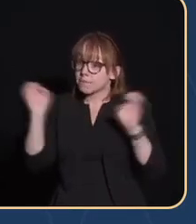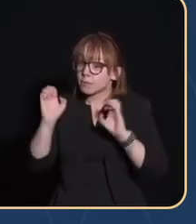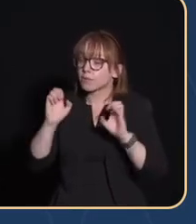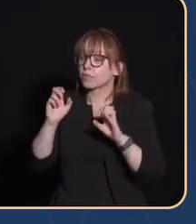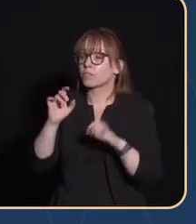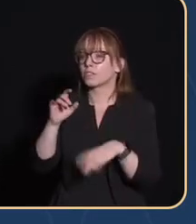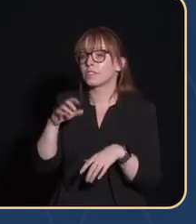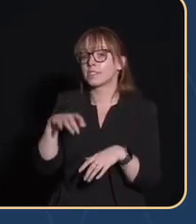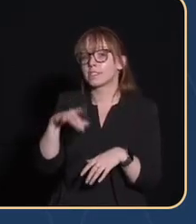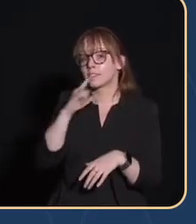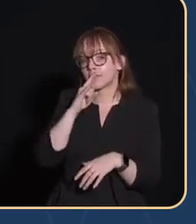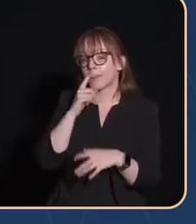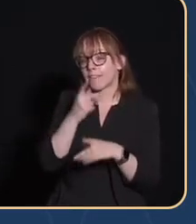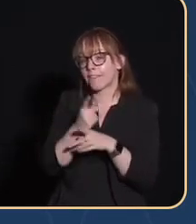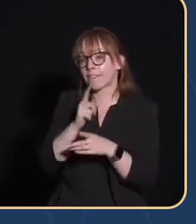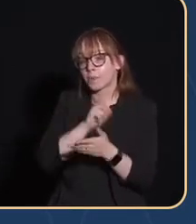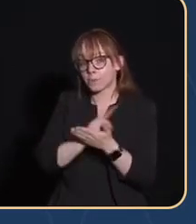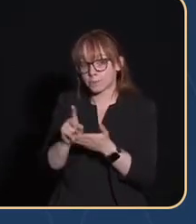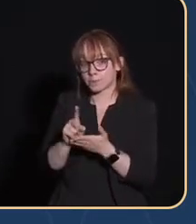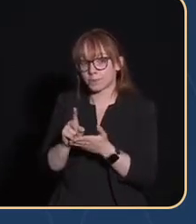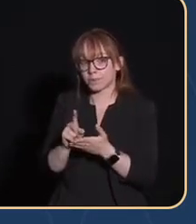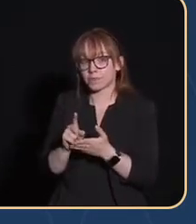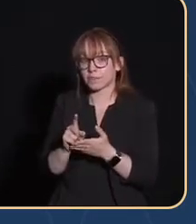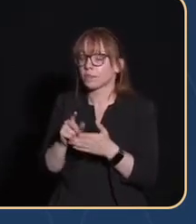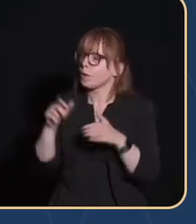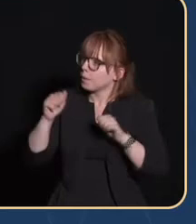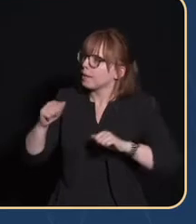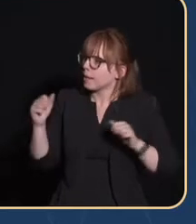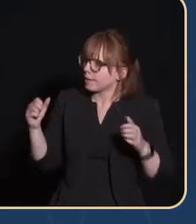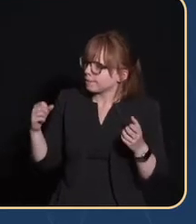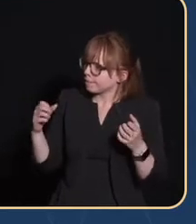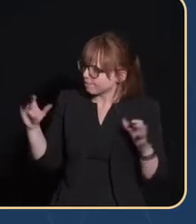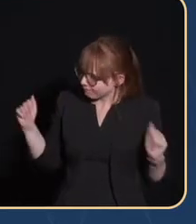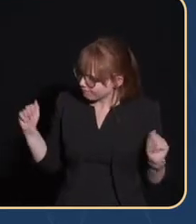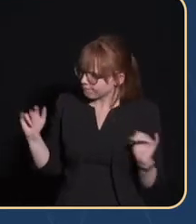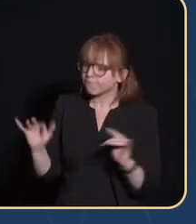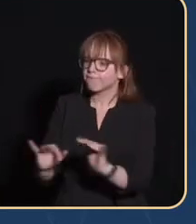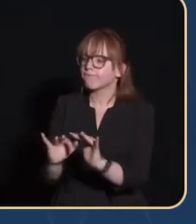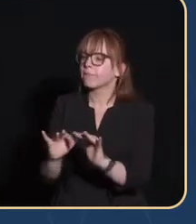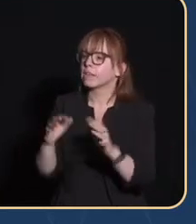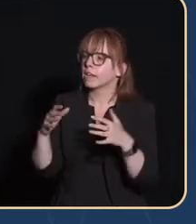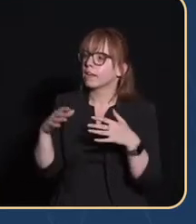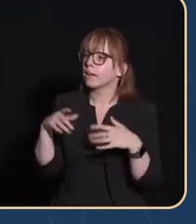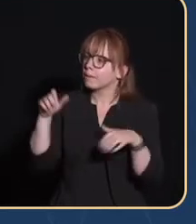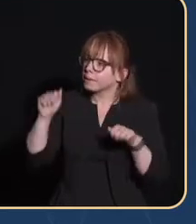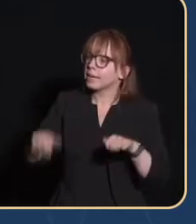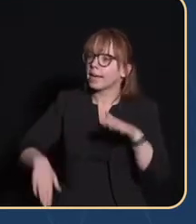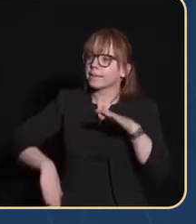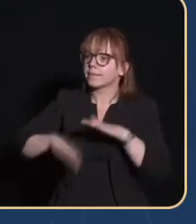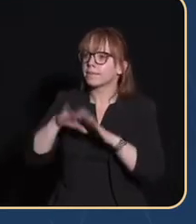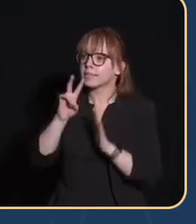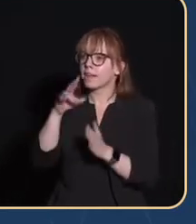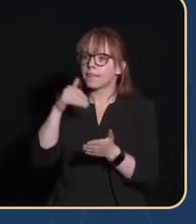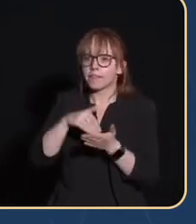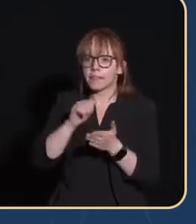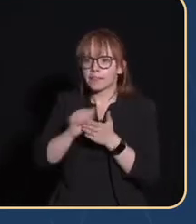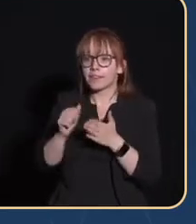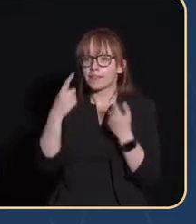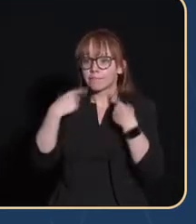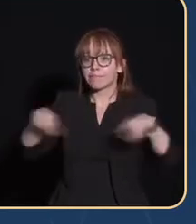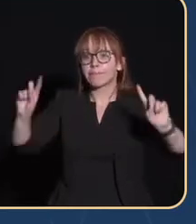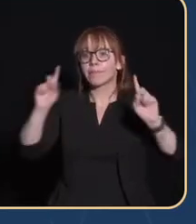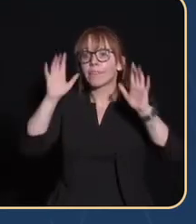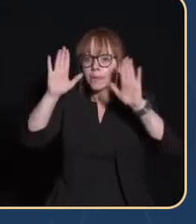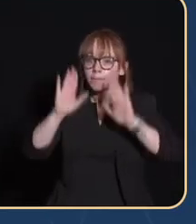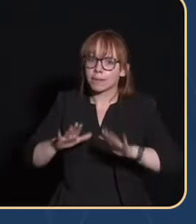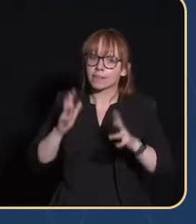childcare for 1 week. We can rally as a community. We can get to $75,000. And I'm so excited to announce tonight we have an